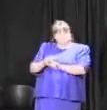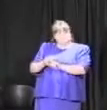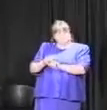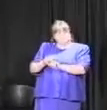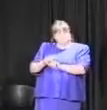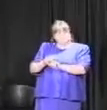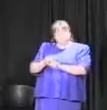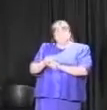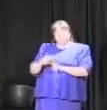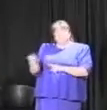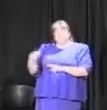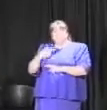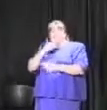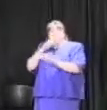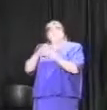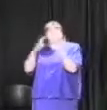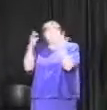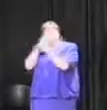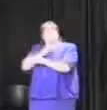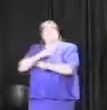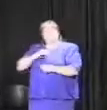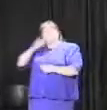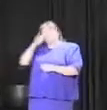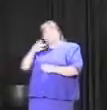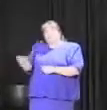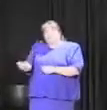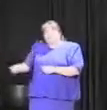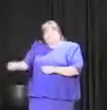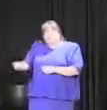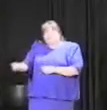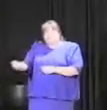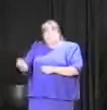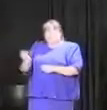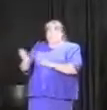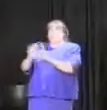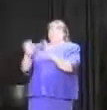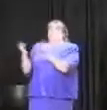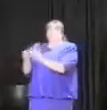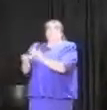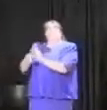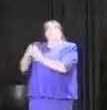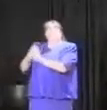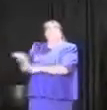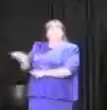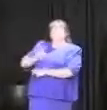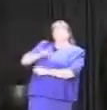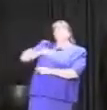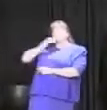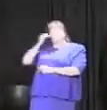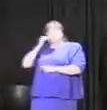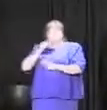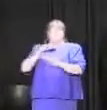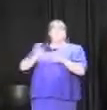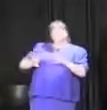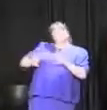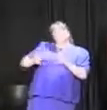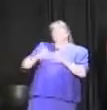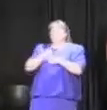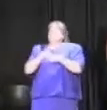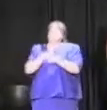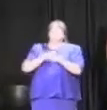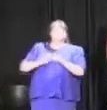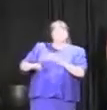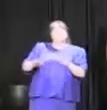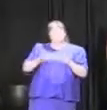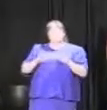He had his beautiful wife and three adorable kids, and the whole family used to be over at our place for coffee and dinner all